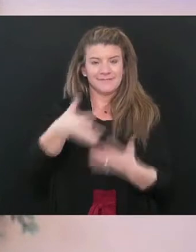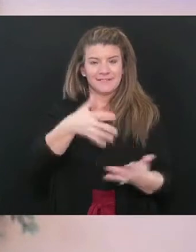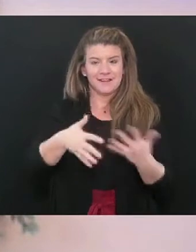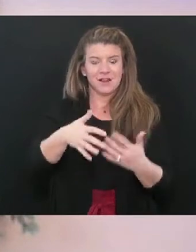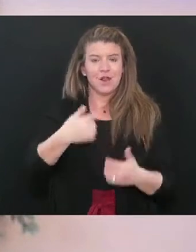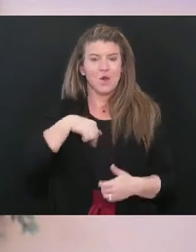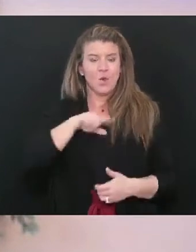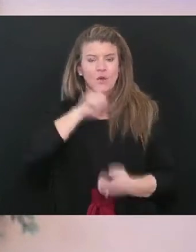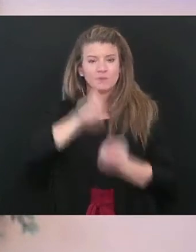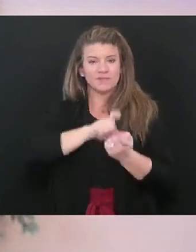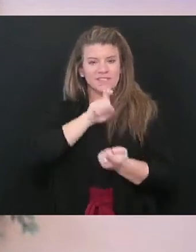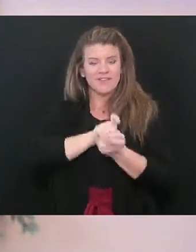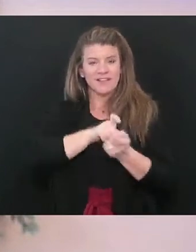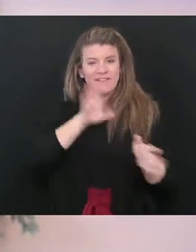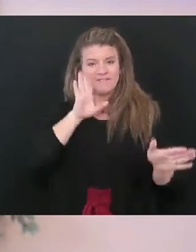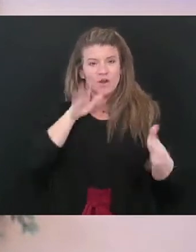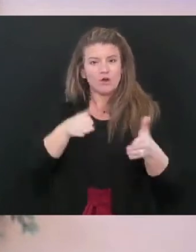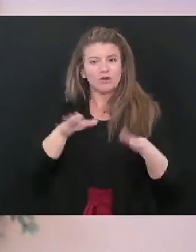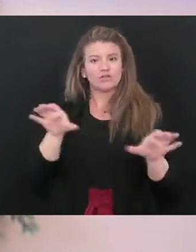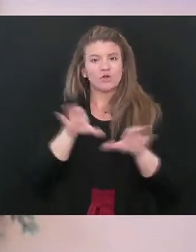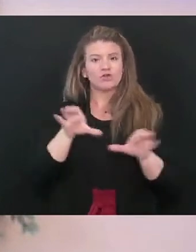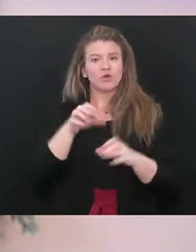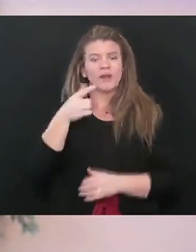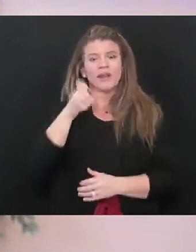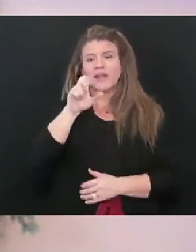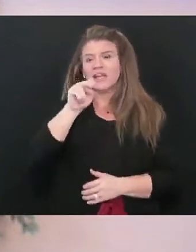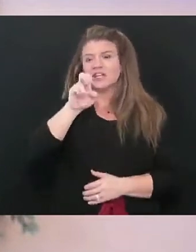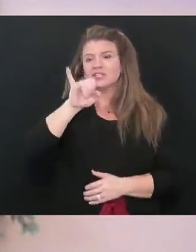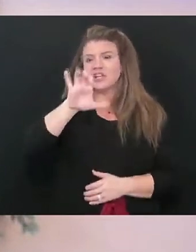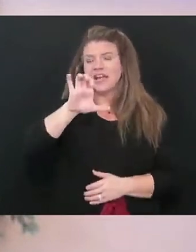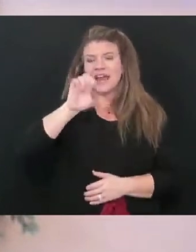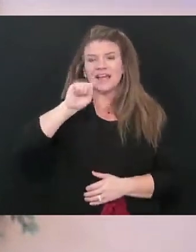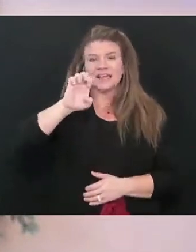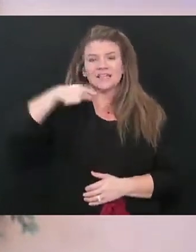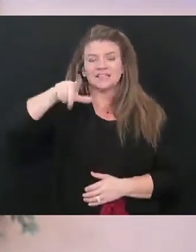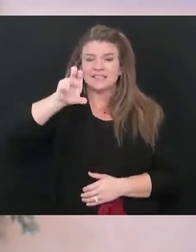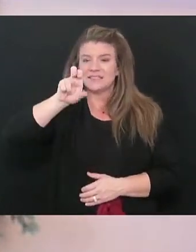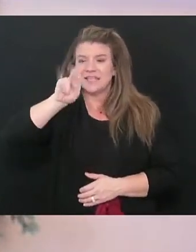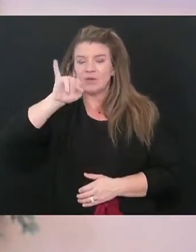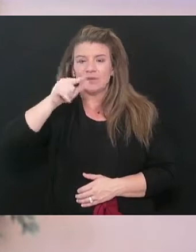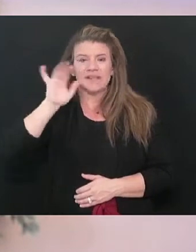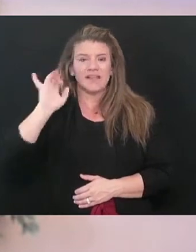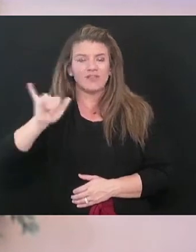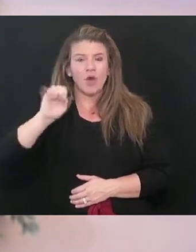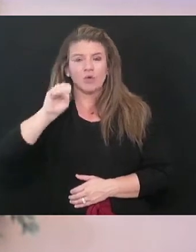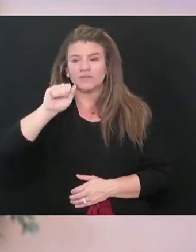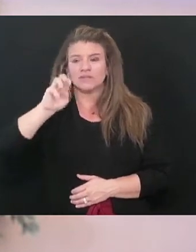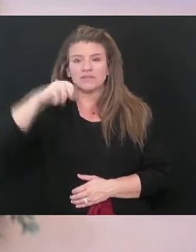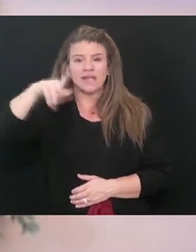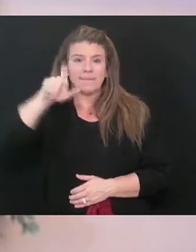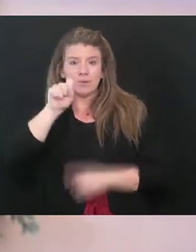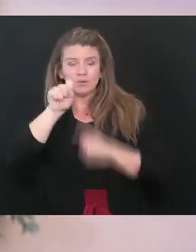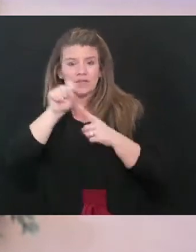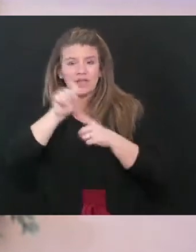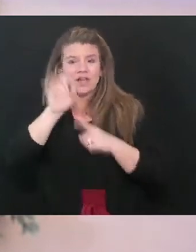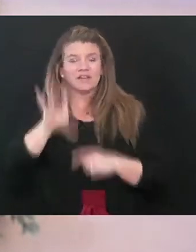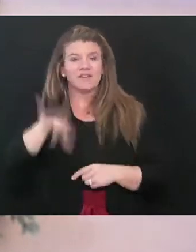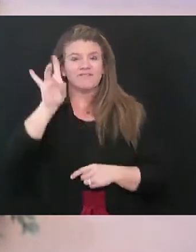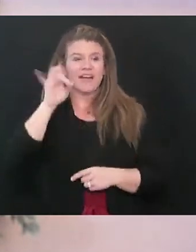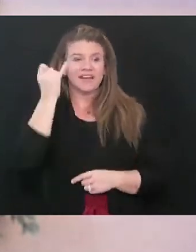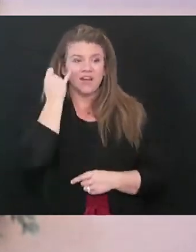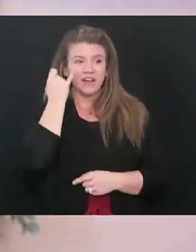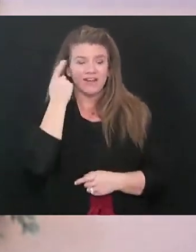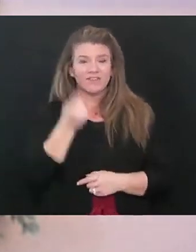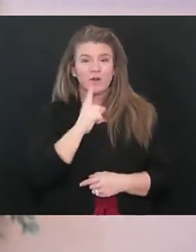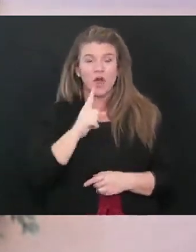particularly focused at doing genetic sequencing of those samples so that we can define whether or not these are variant